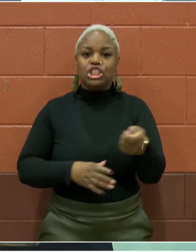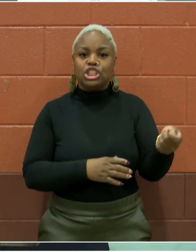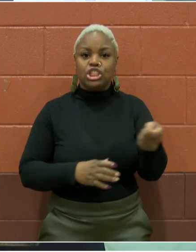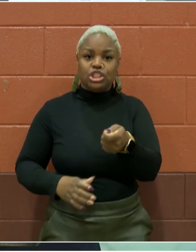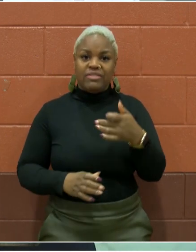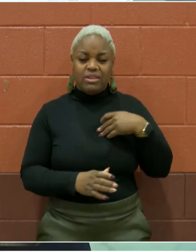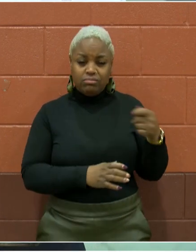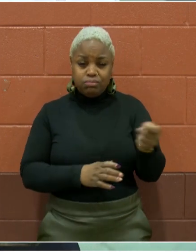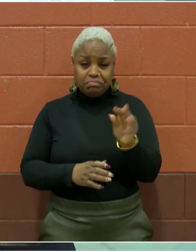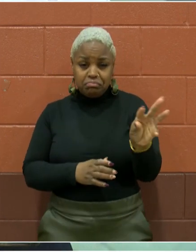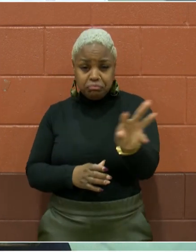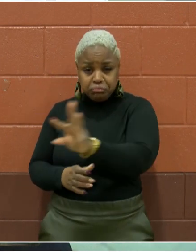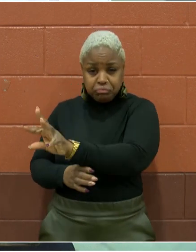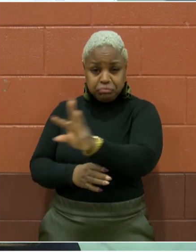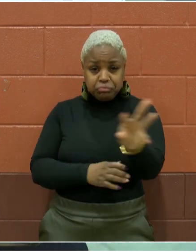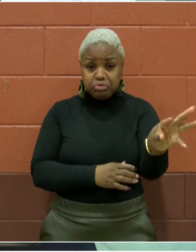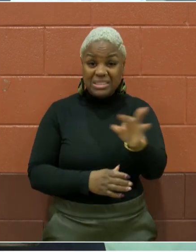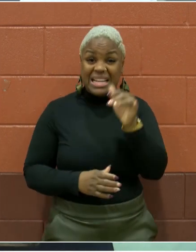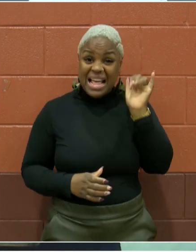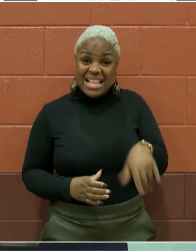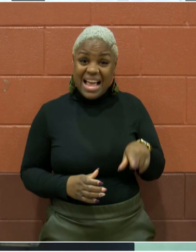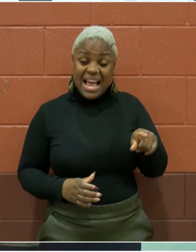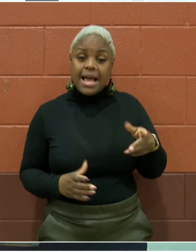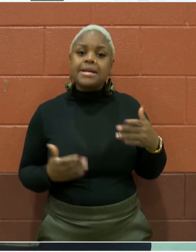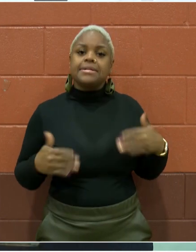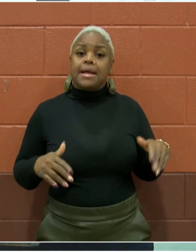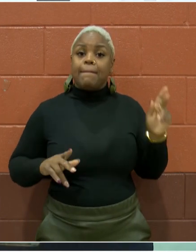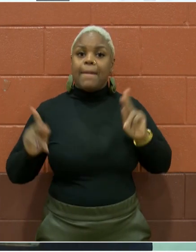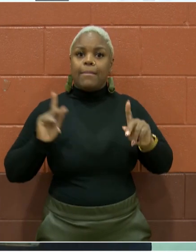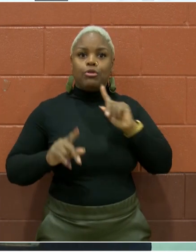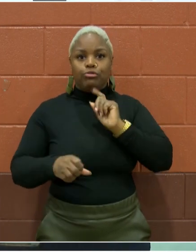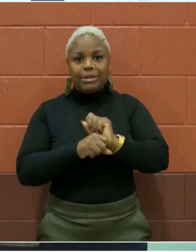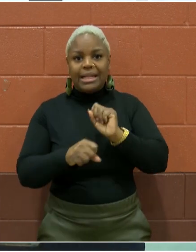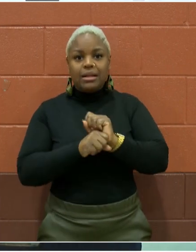period, the individuals ran into the store,